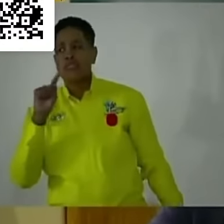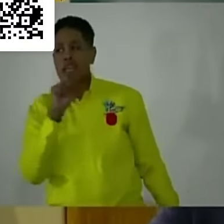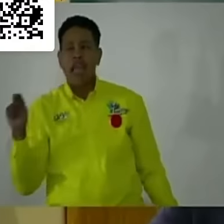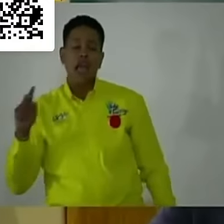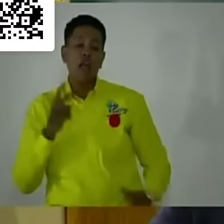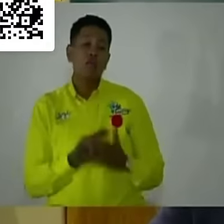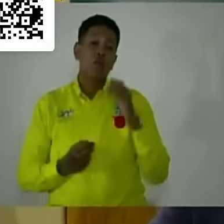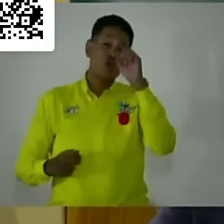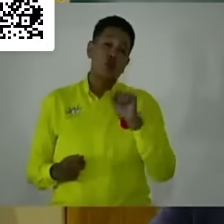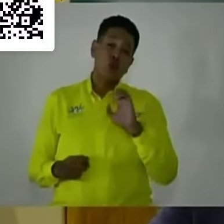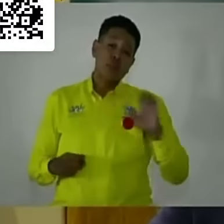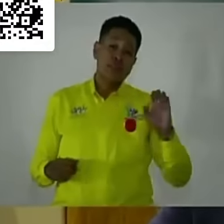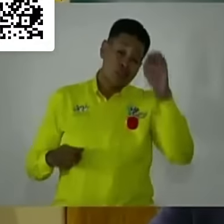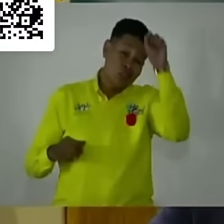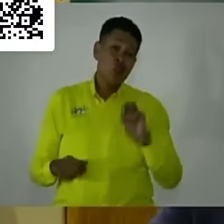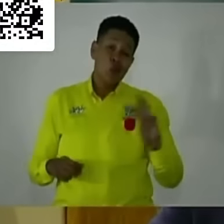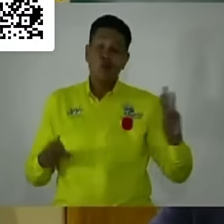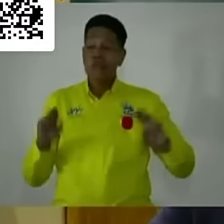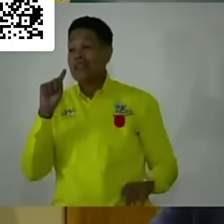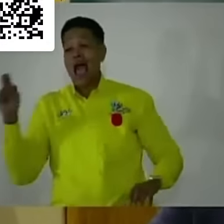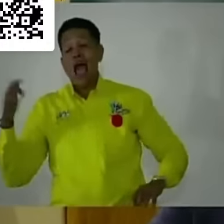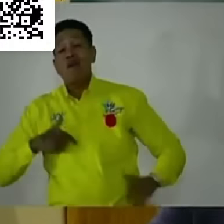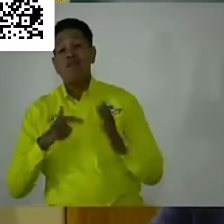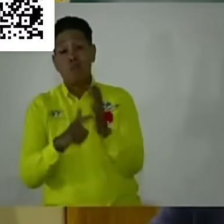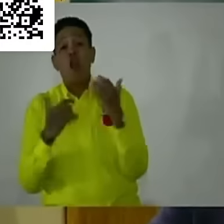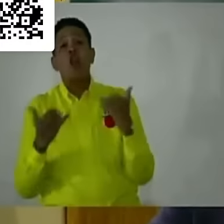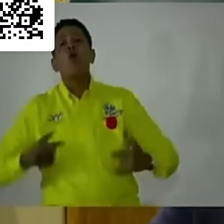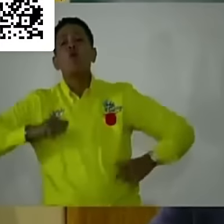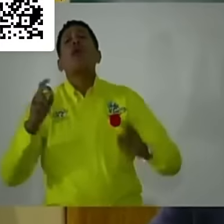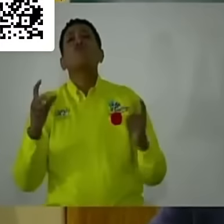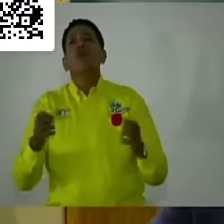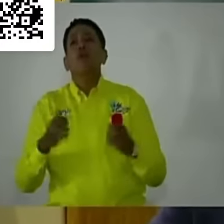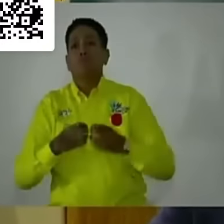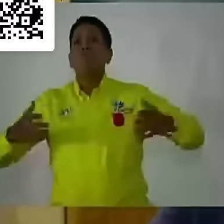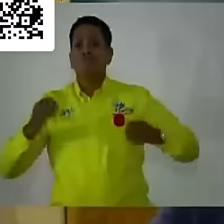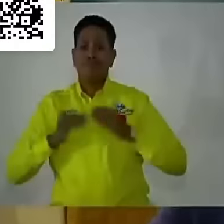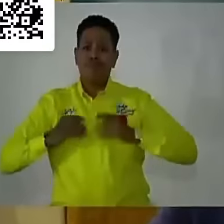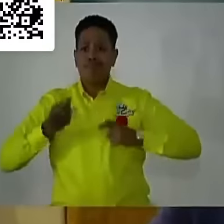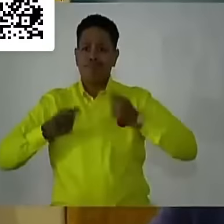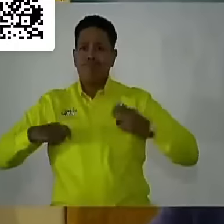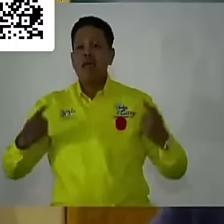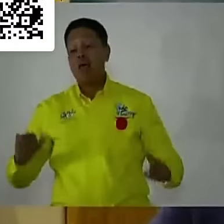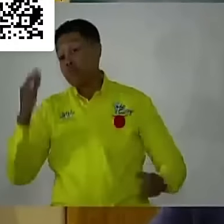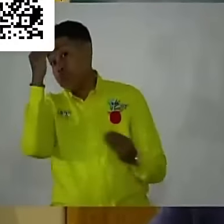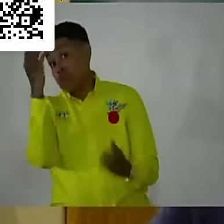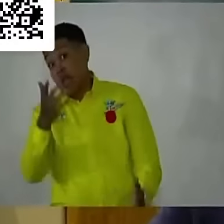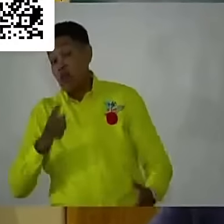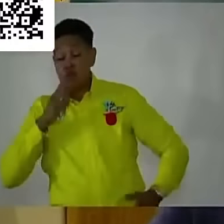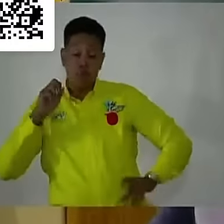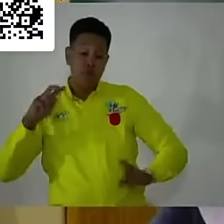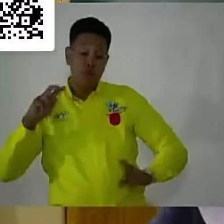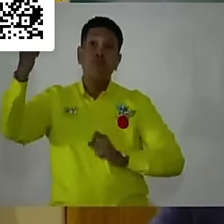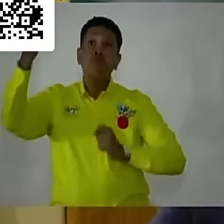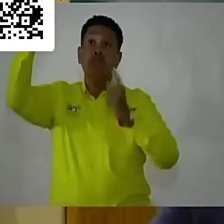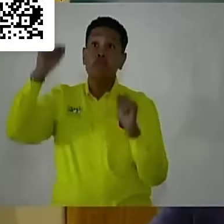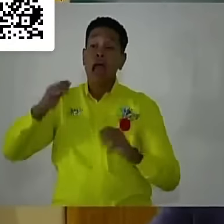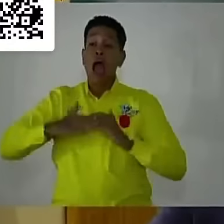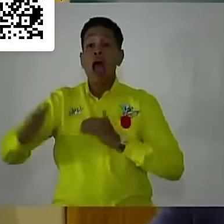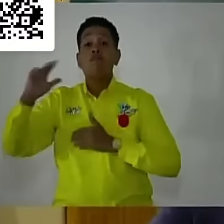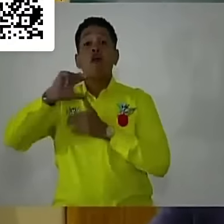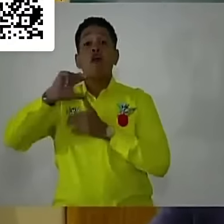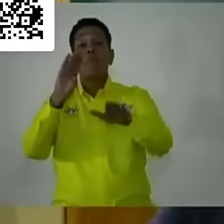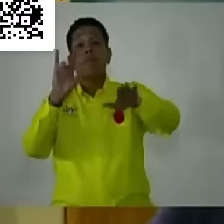and Southwest. We have a model now that we can rapidly expand. And just to tell you, to put it in perspective, after Hurricane